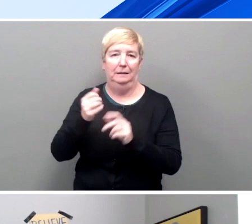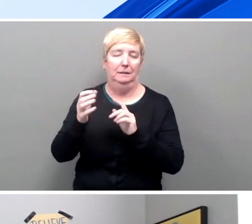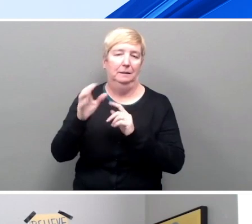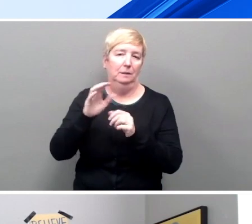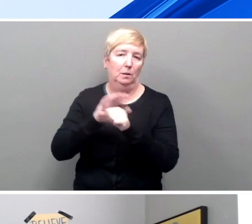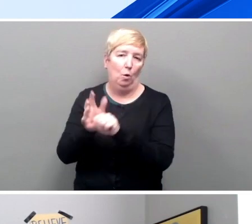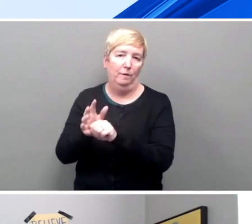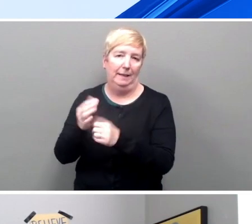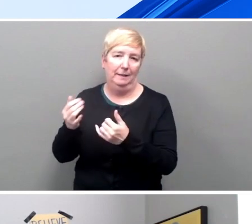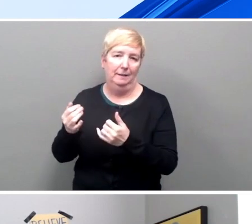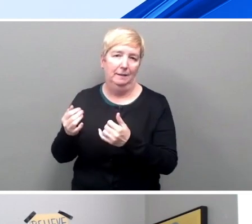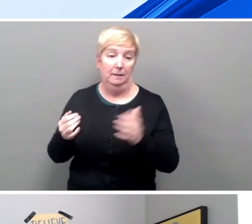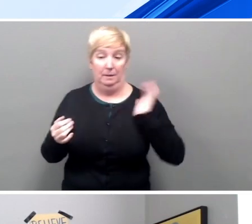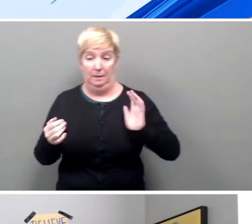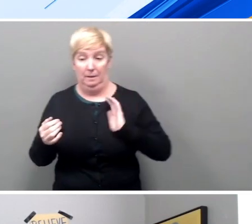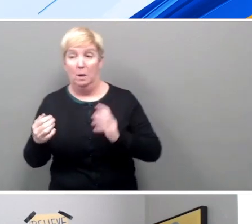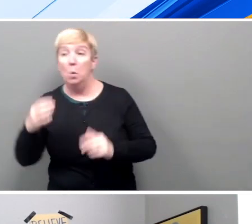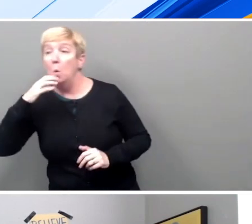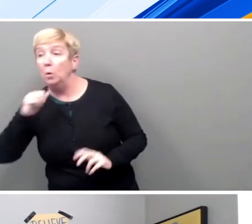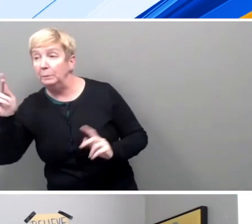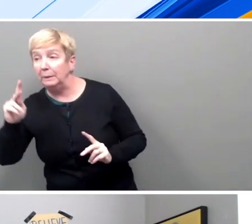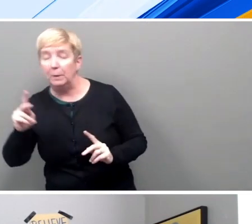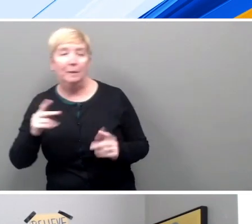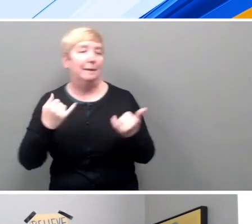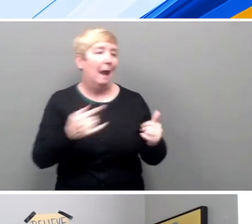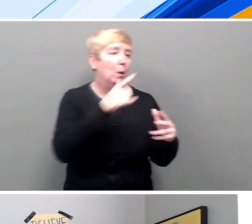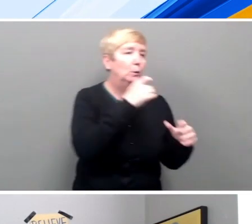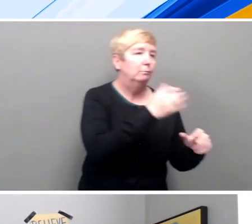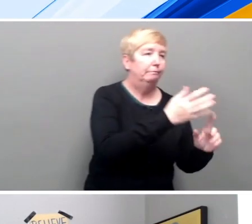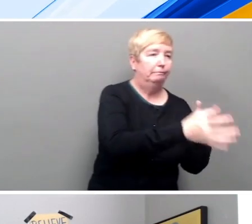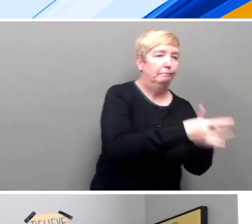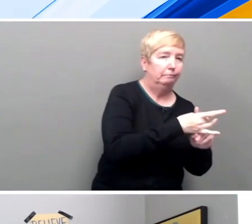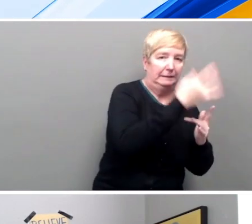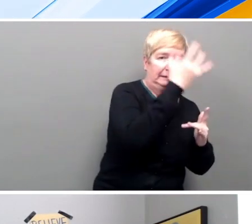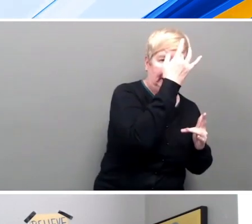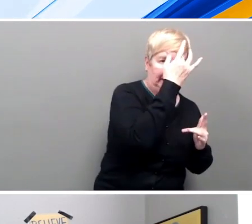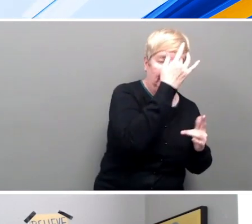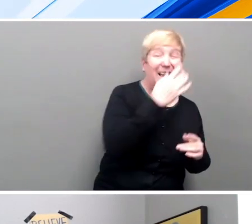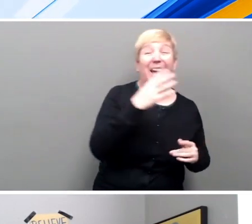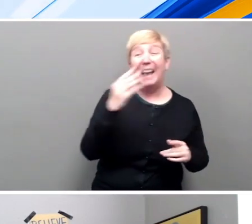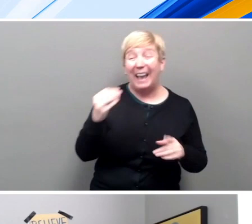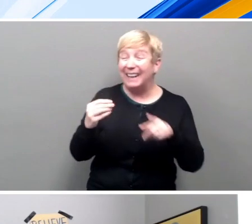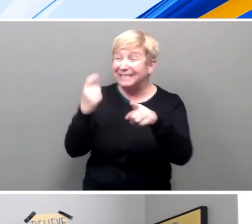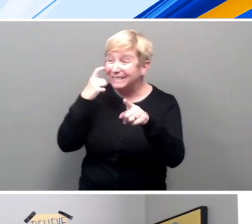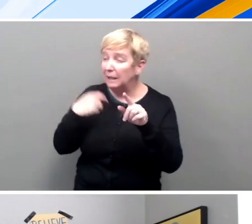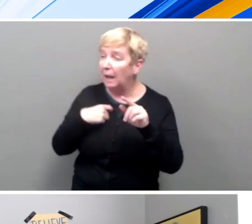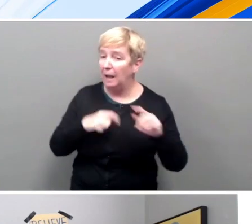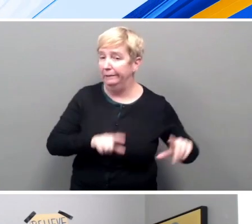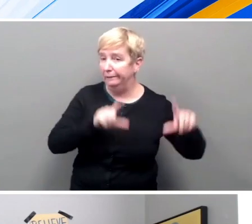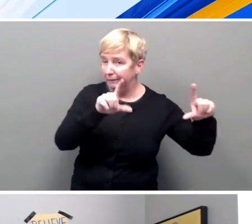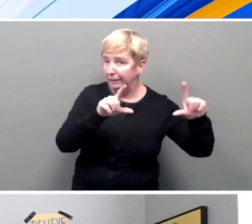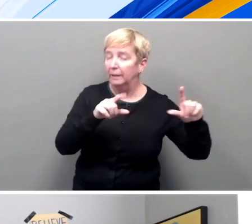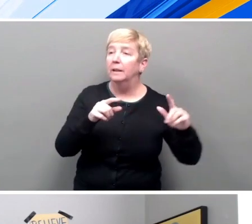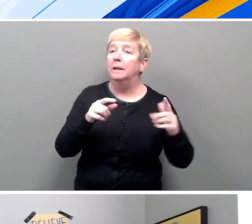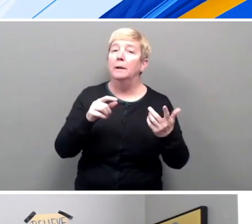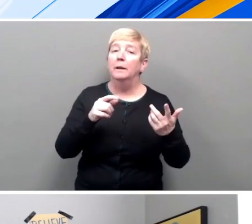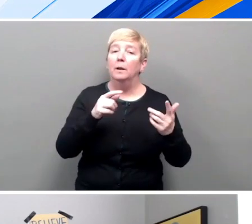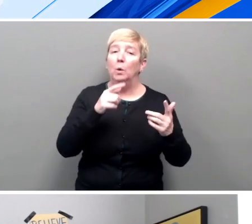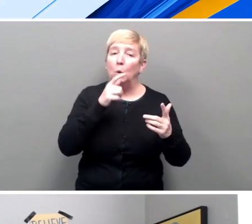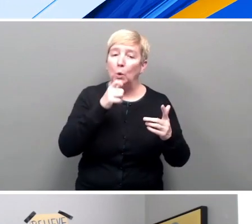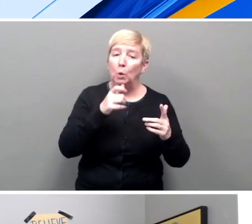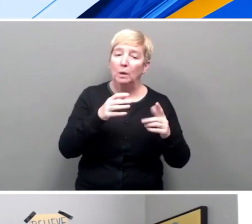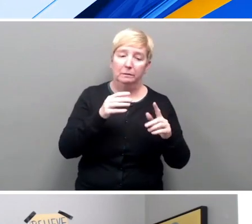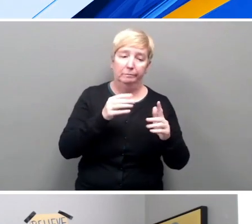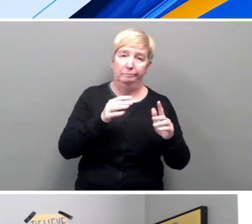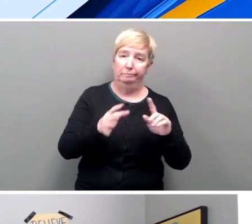And I think I showed you that demographic on vaccine breakthrough cases, which is just breakthrough cases, but it's really a